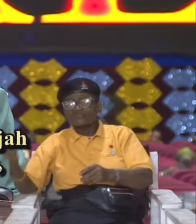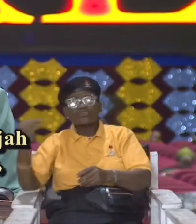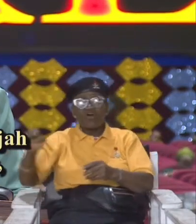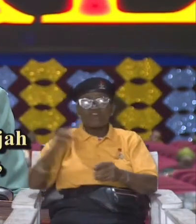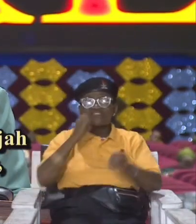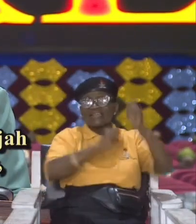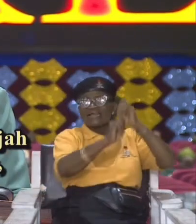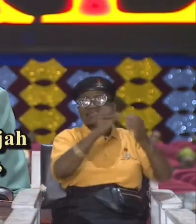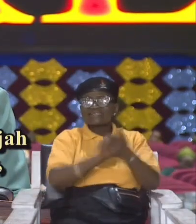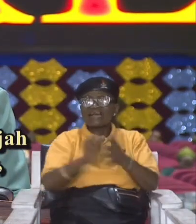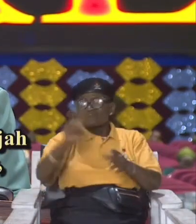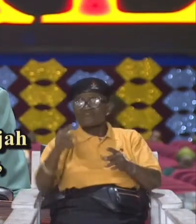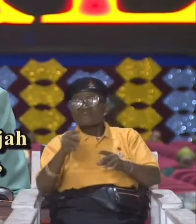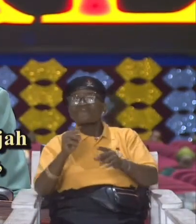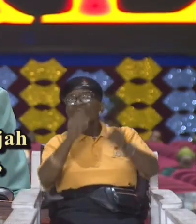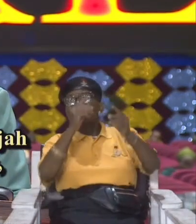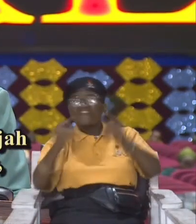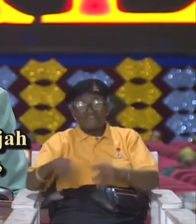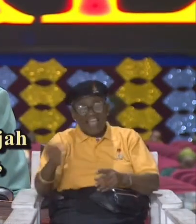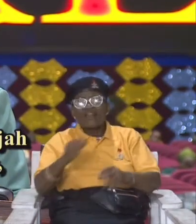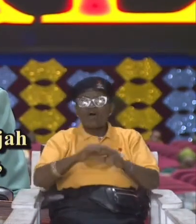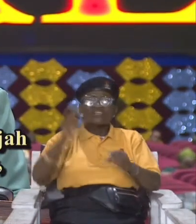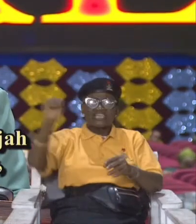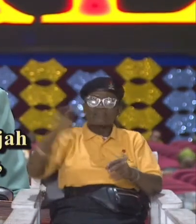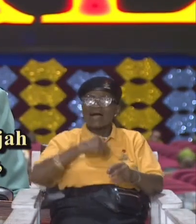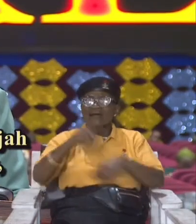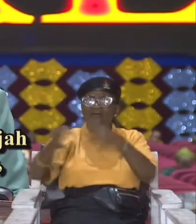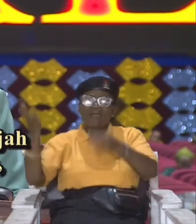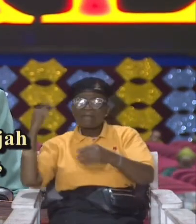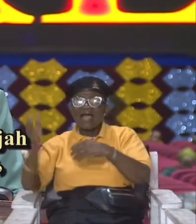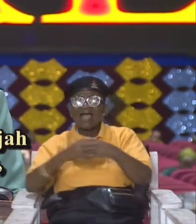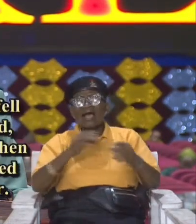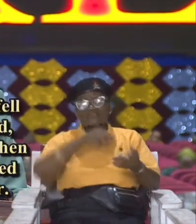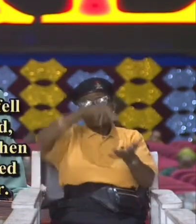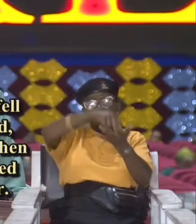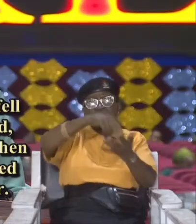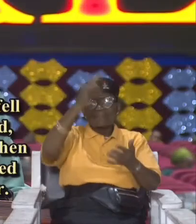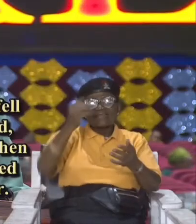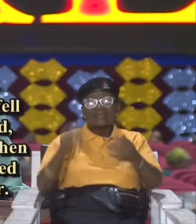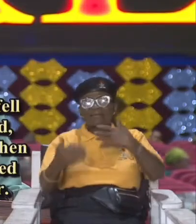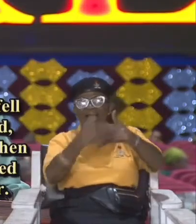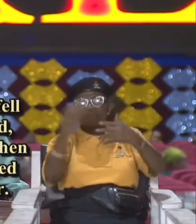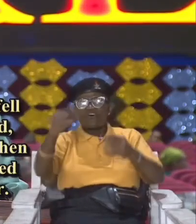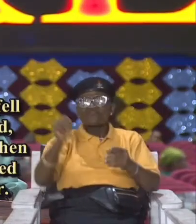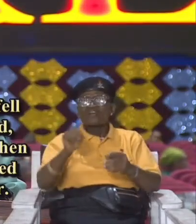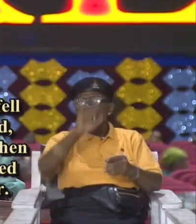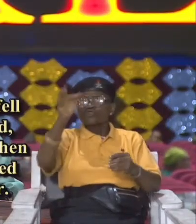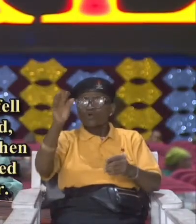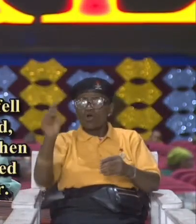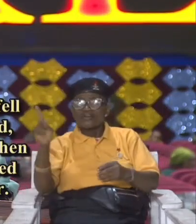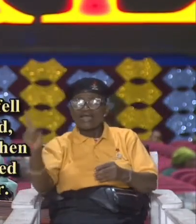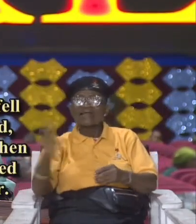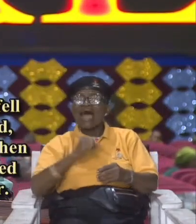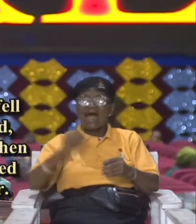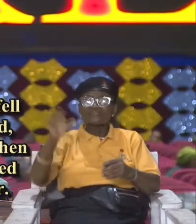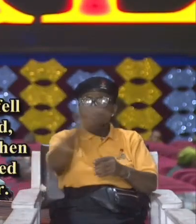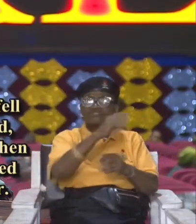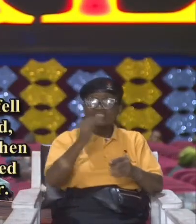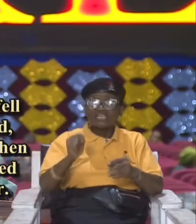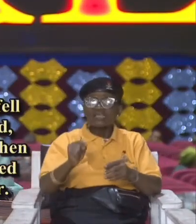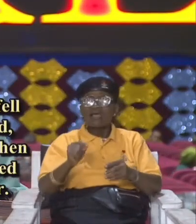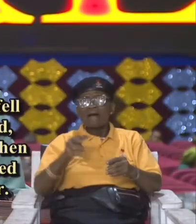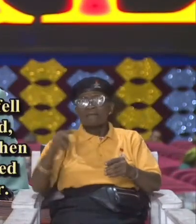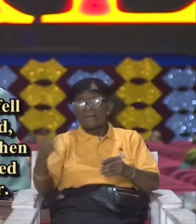from him, and went back and stood by the bank of Jordan. And he took the mantle of Elijah that fell from